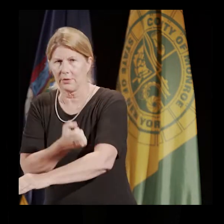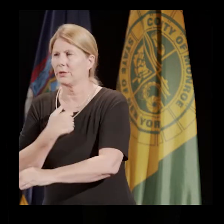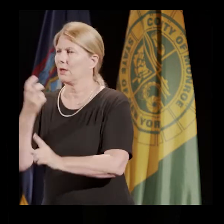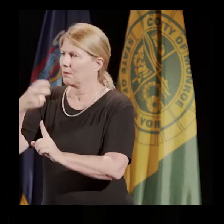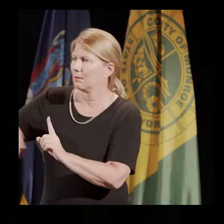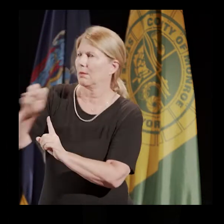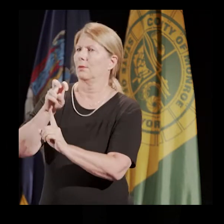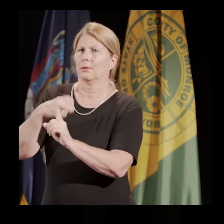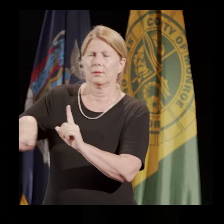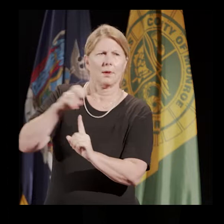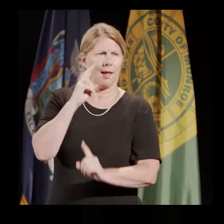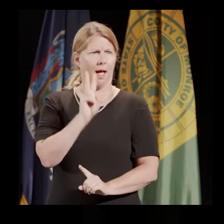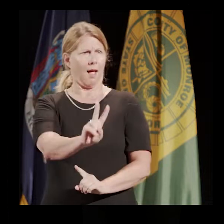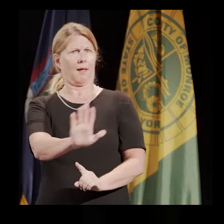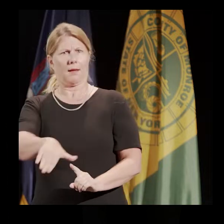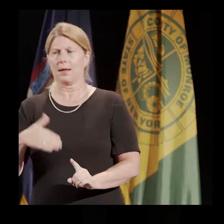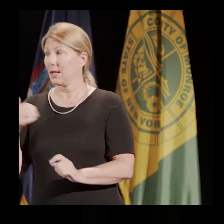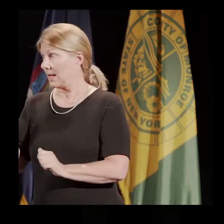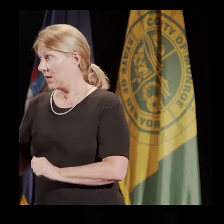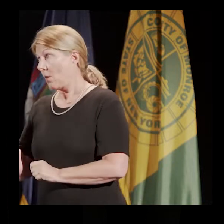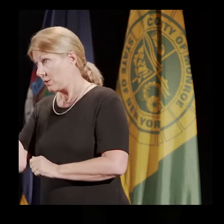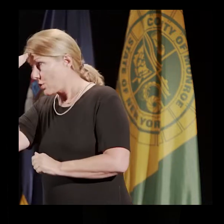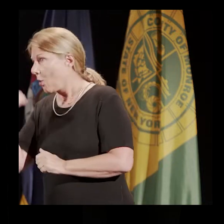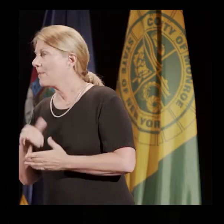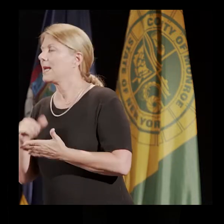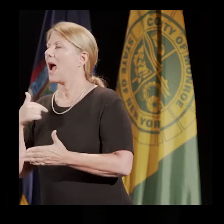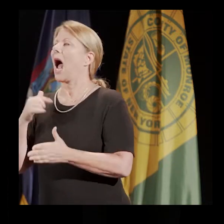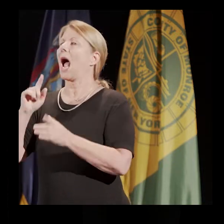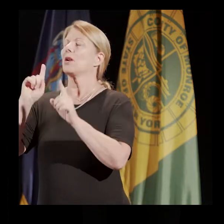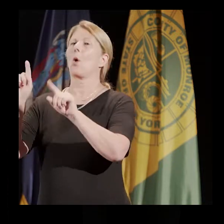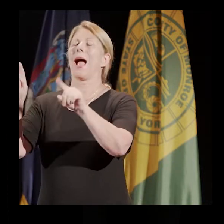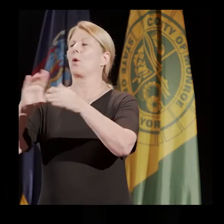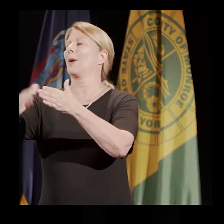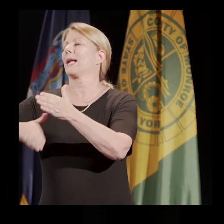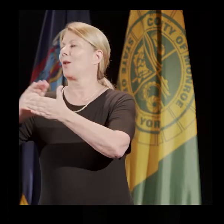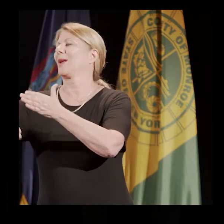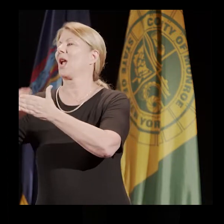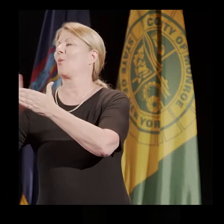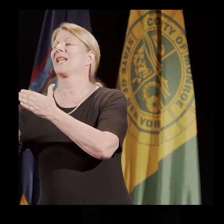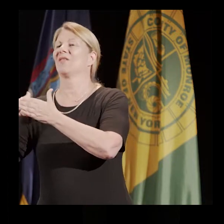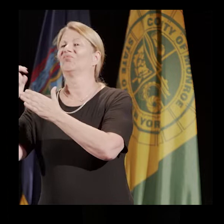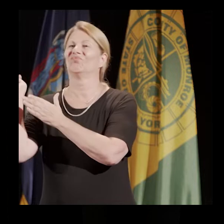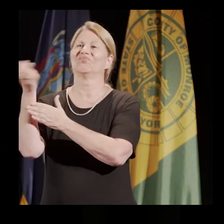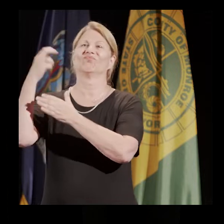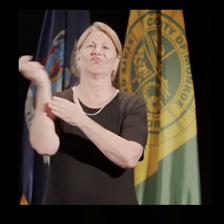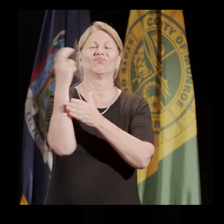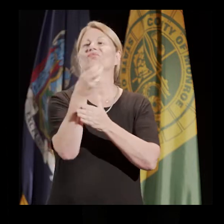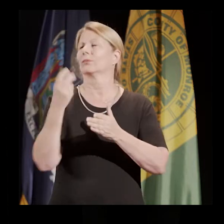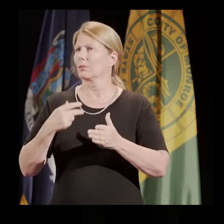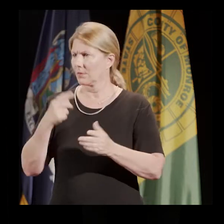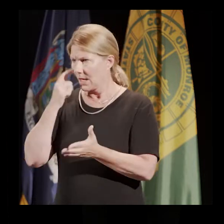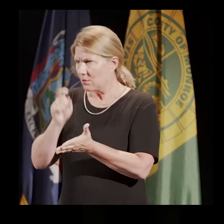meet people. And anyone that knows me, my wife can tell you this, I am out every weekend. When I'm out, a belief in Rochester